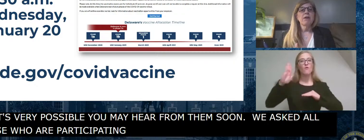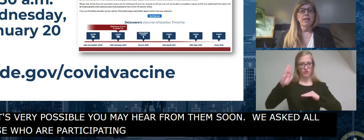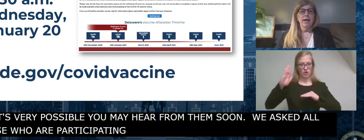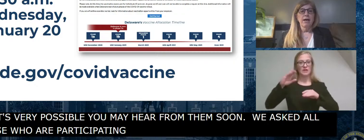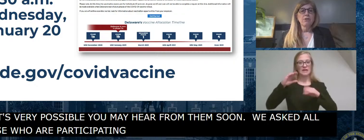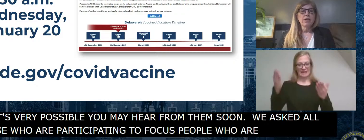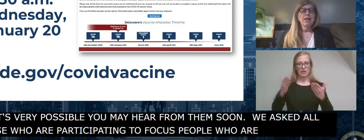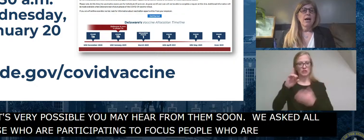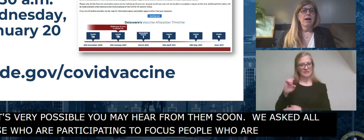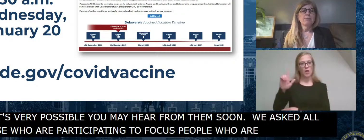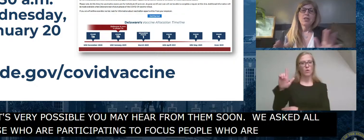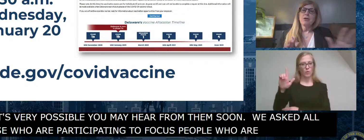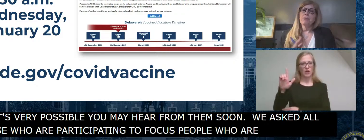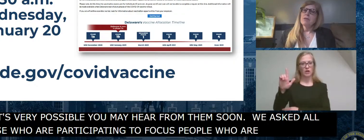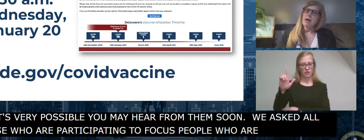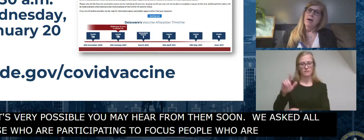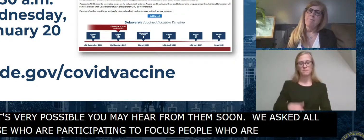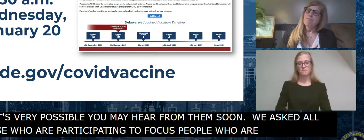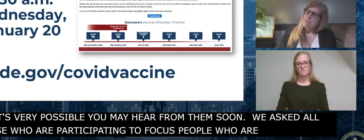state right now.